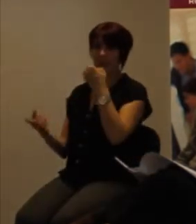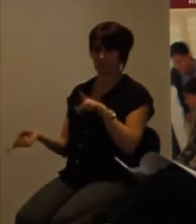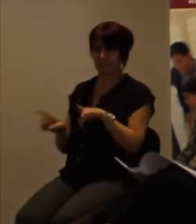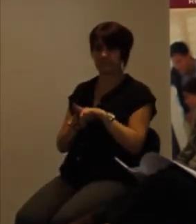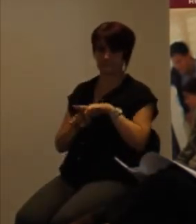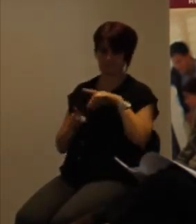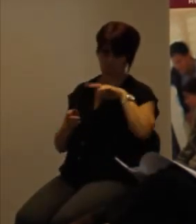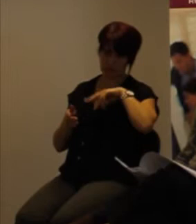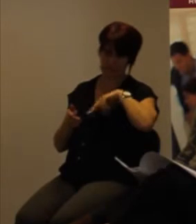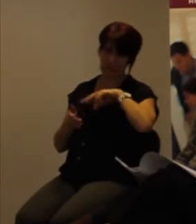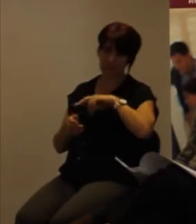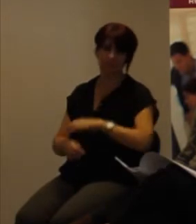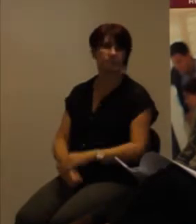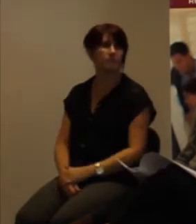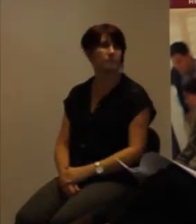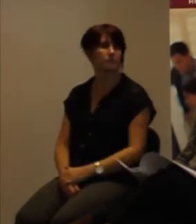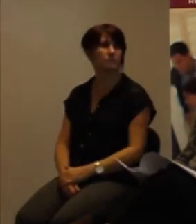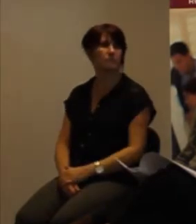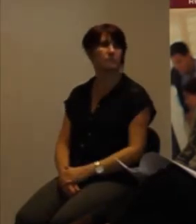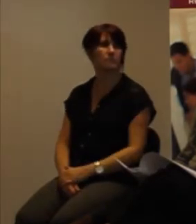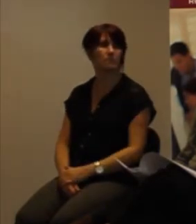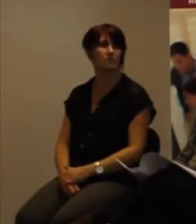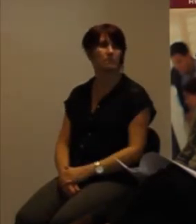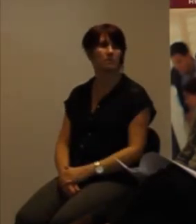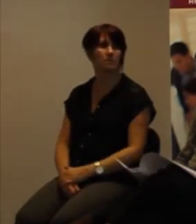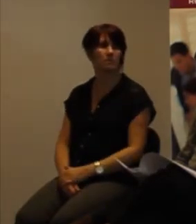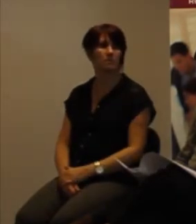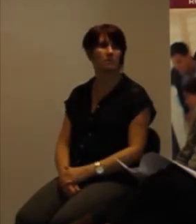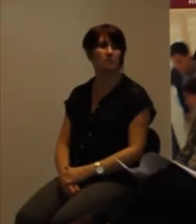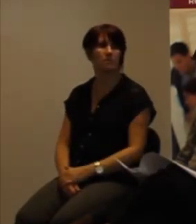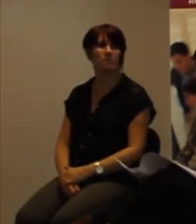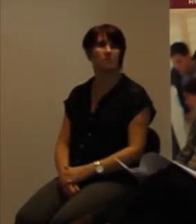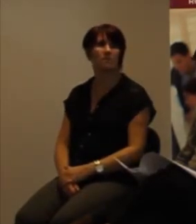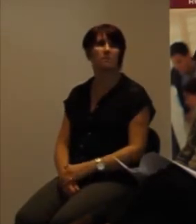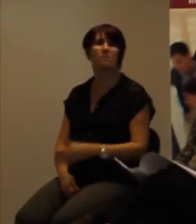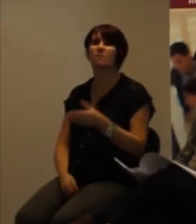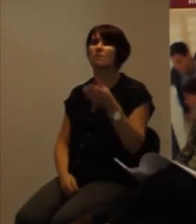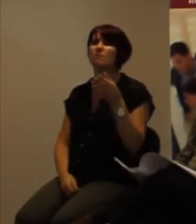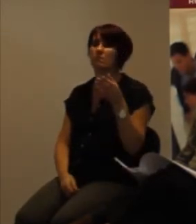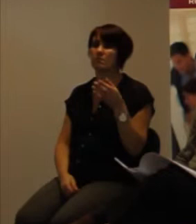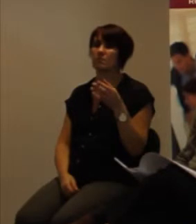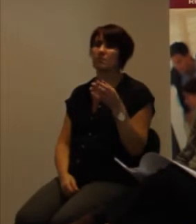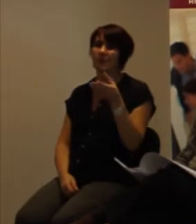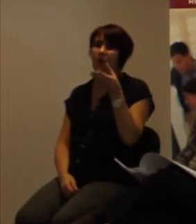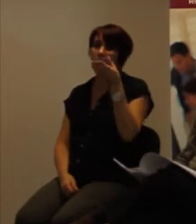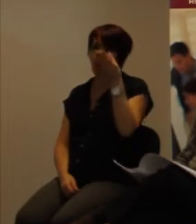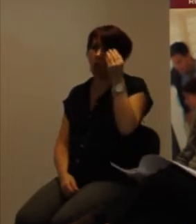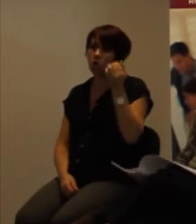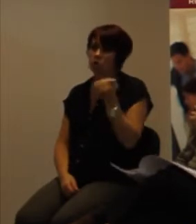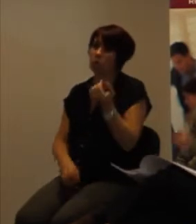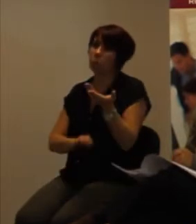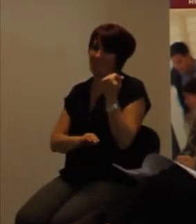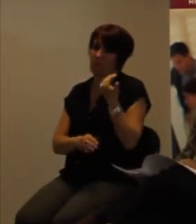task appropriately. And wherever possible, the learner should have previous experience in working with the reader. Obviously, to work